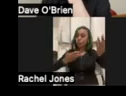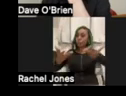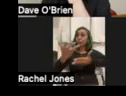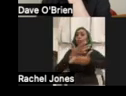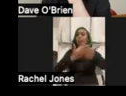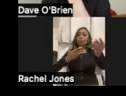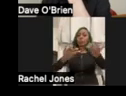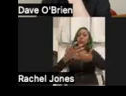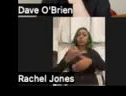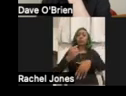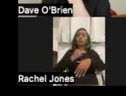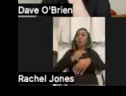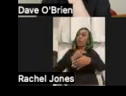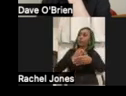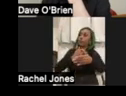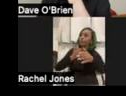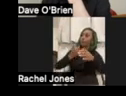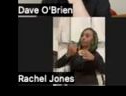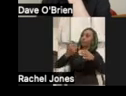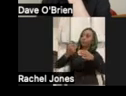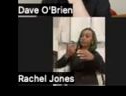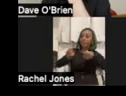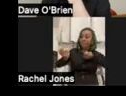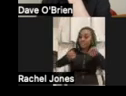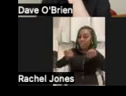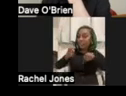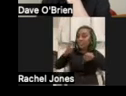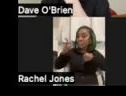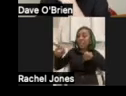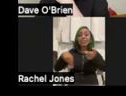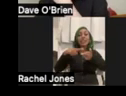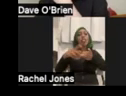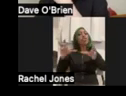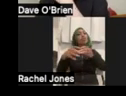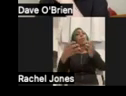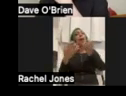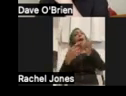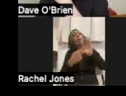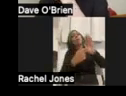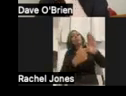my co-facilitators and with the group about how to present these two kind of